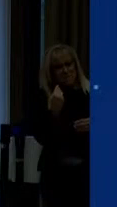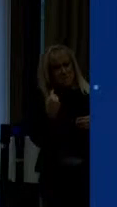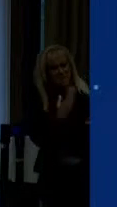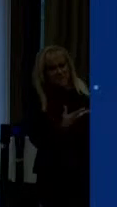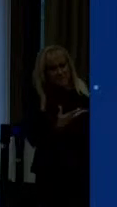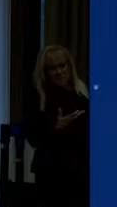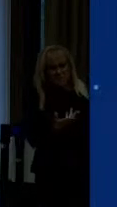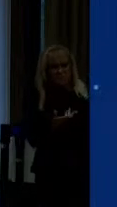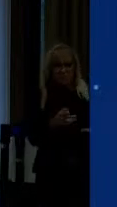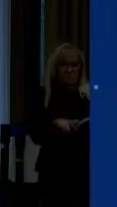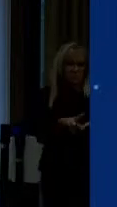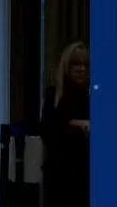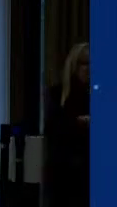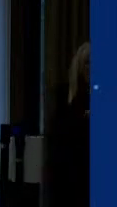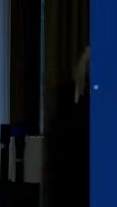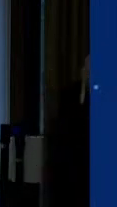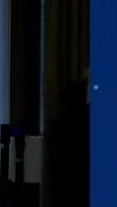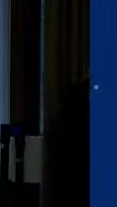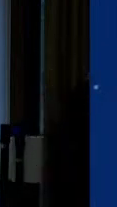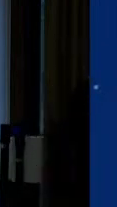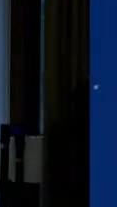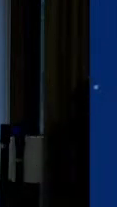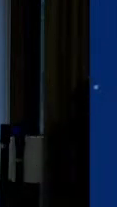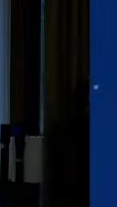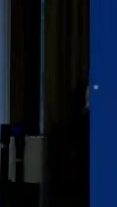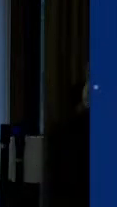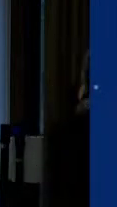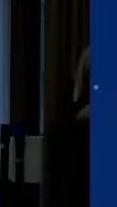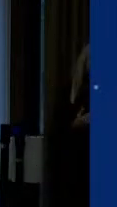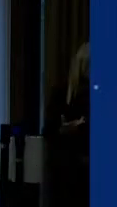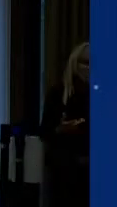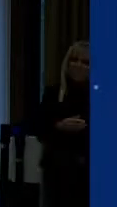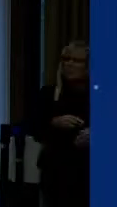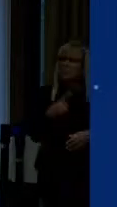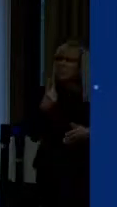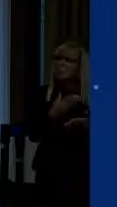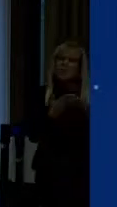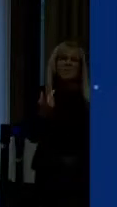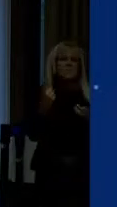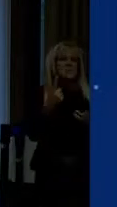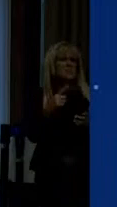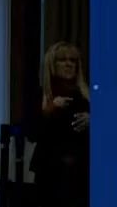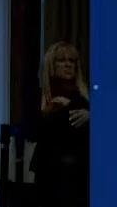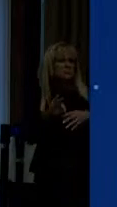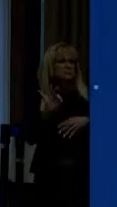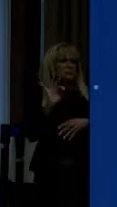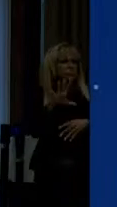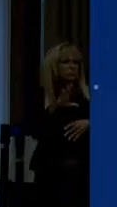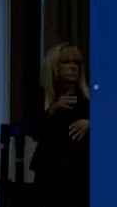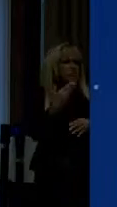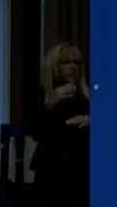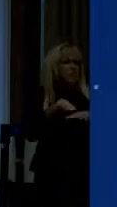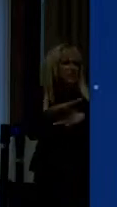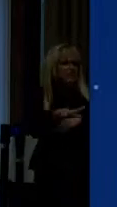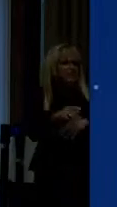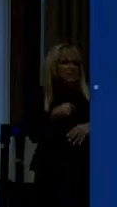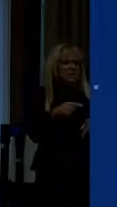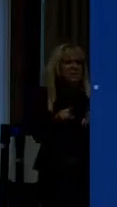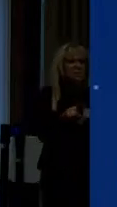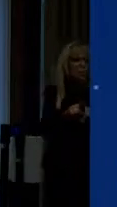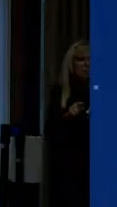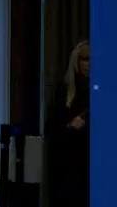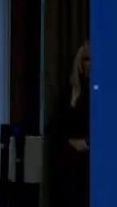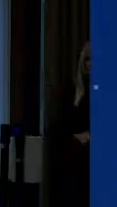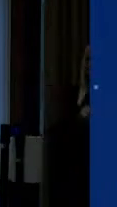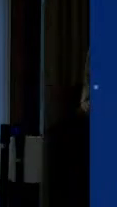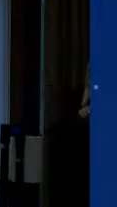that you use to sign up. And one of the good pieces of advice that was given to me, and it also showed up in the Netflix documentary,